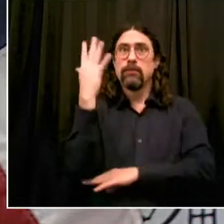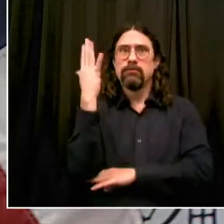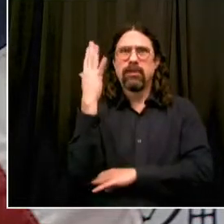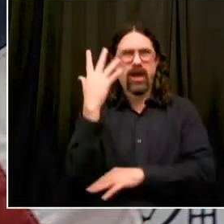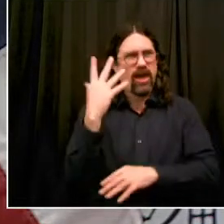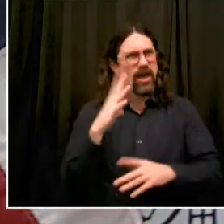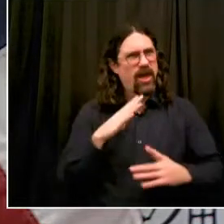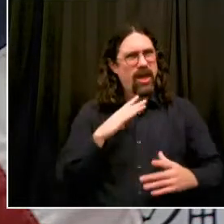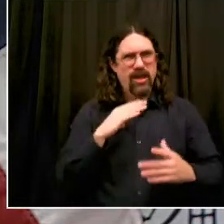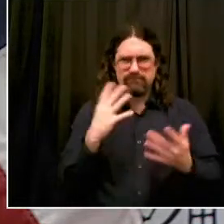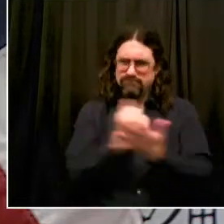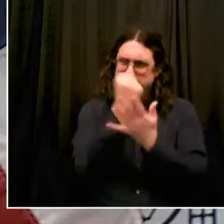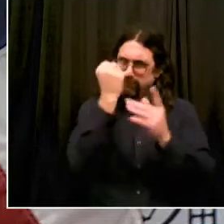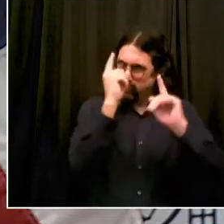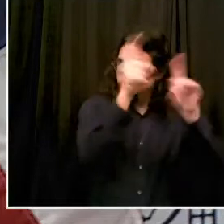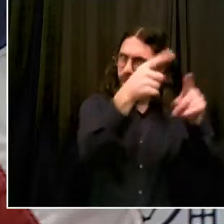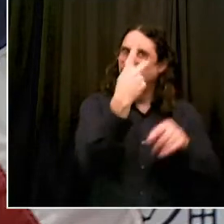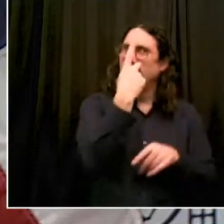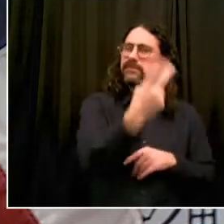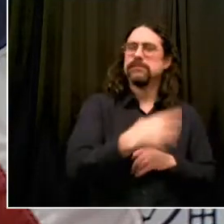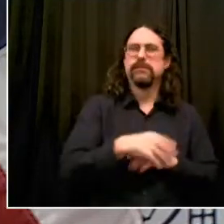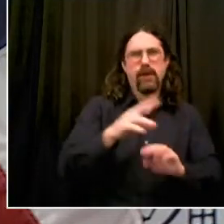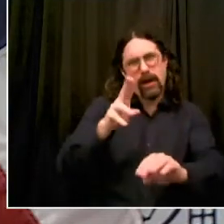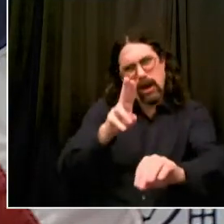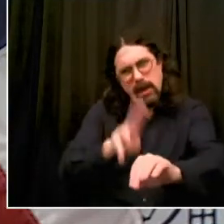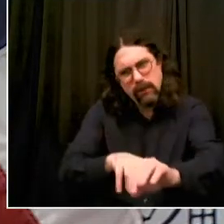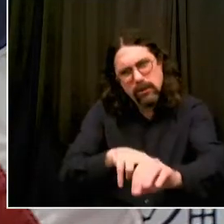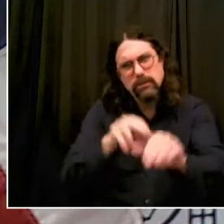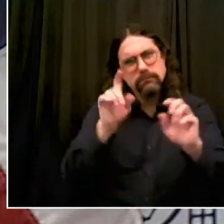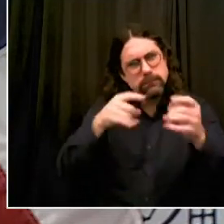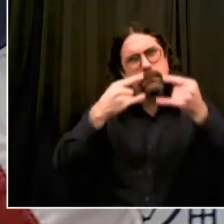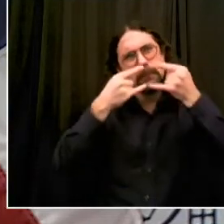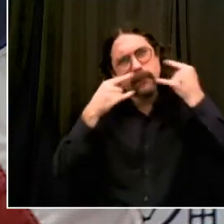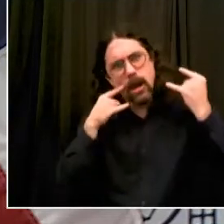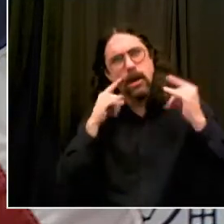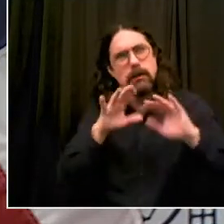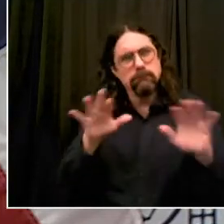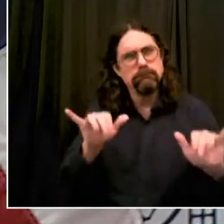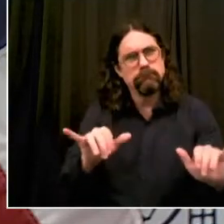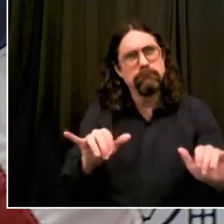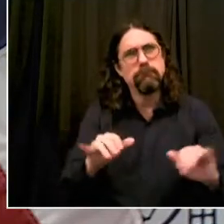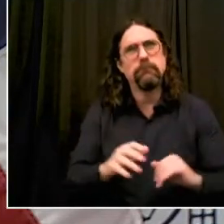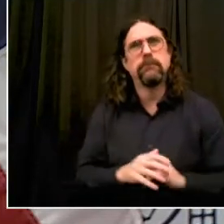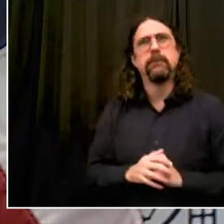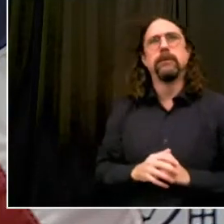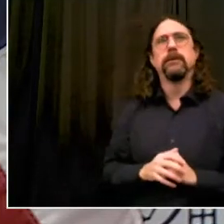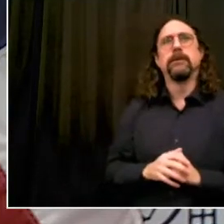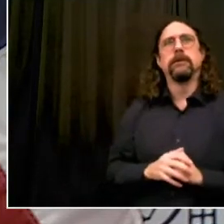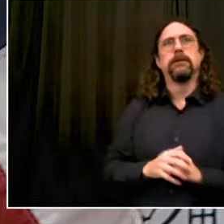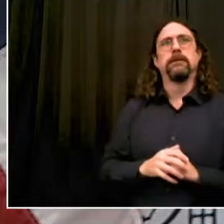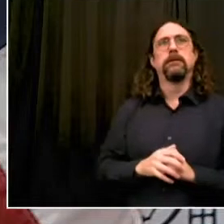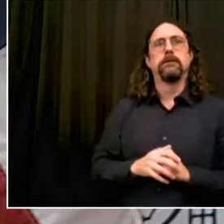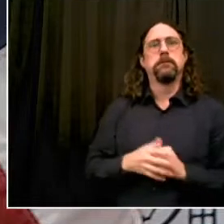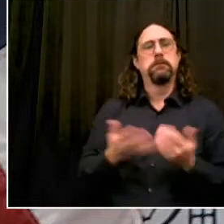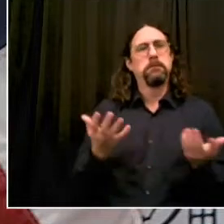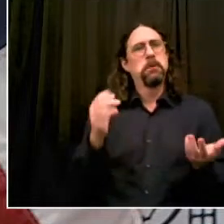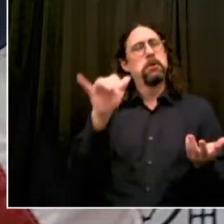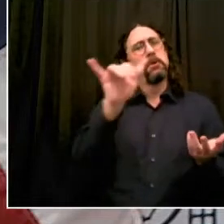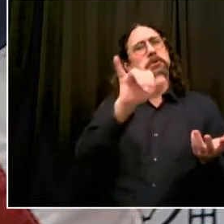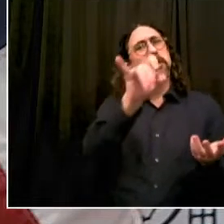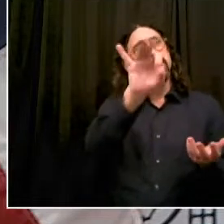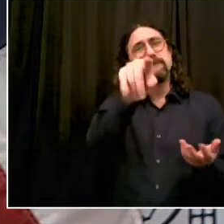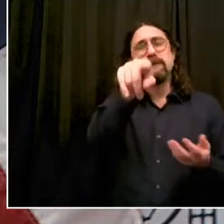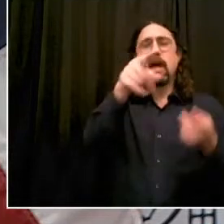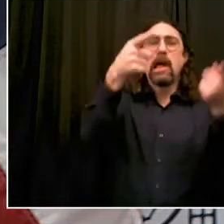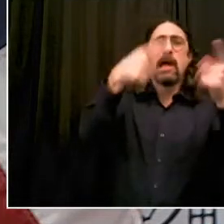do not want and can't have is large crowds of people trying to get close. It's just not safe. It's not like, I don't need to tell anyone, but I'm going to say it